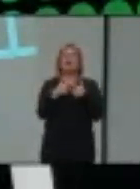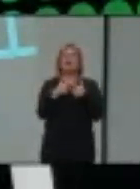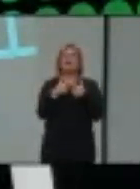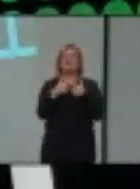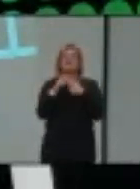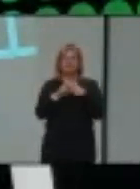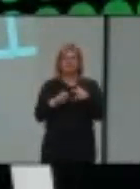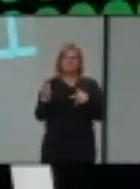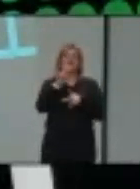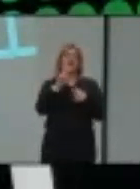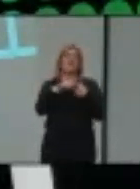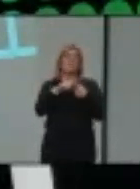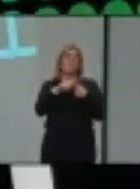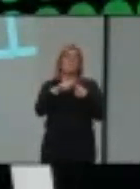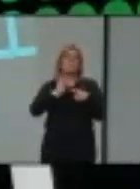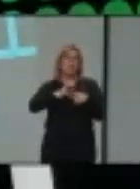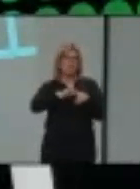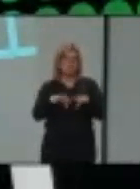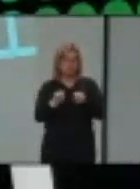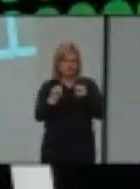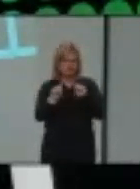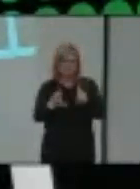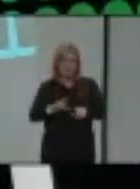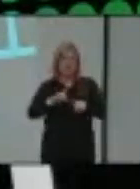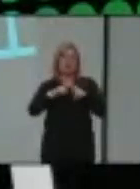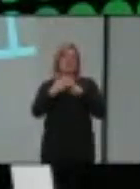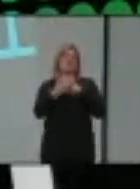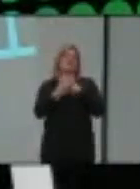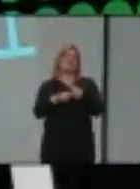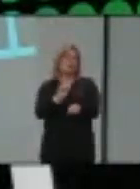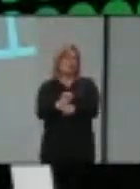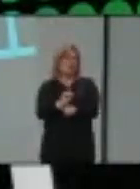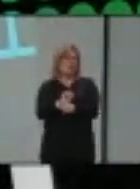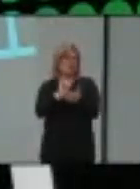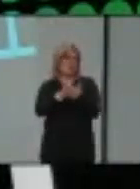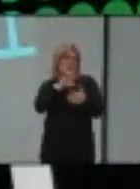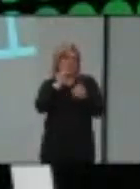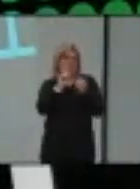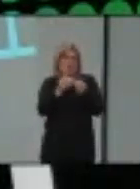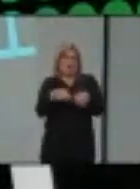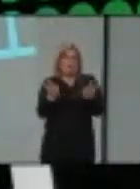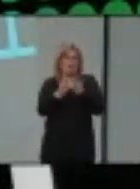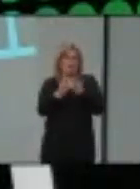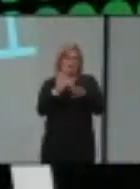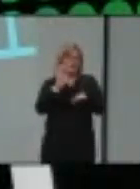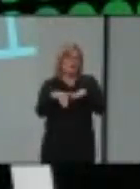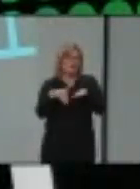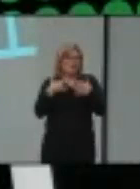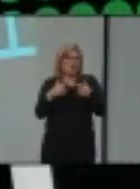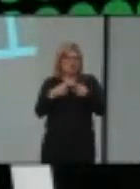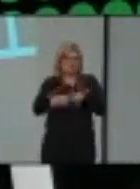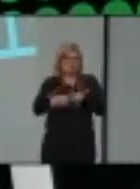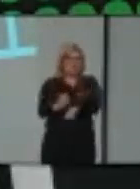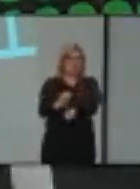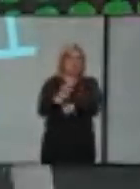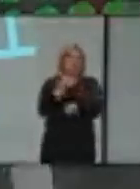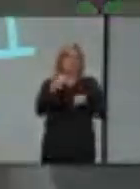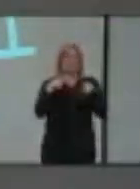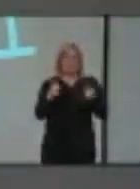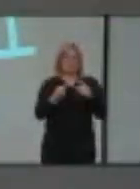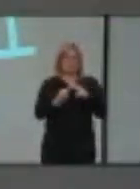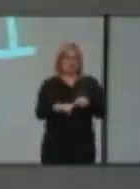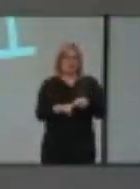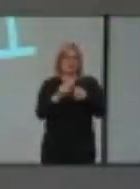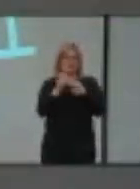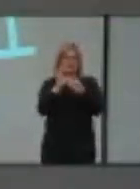for my boards and then start working. And that was what was more important for me, to be able to start working so that I could